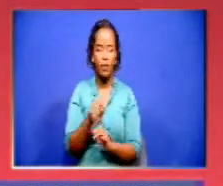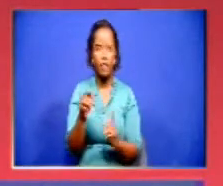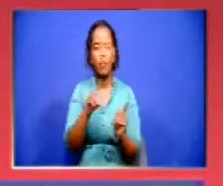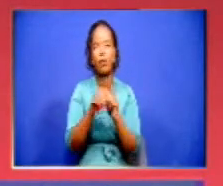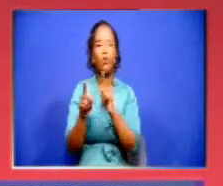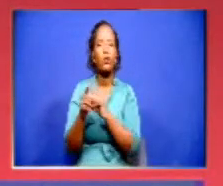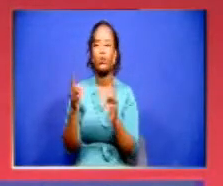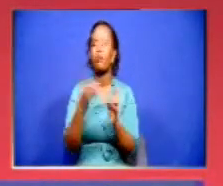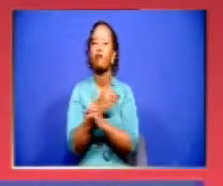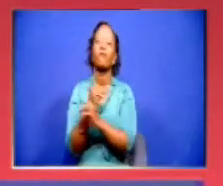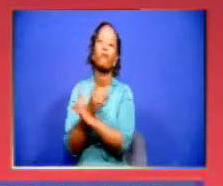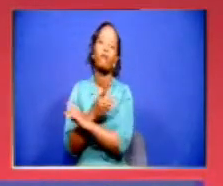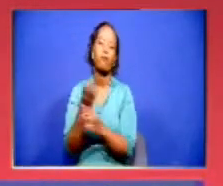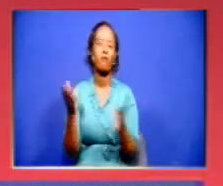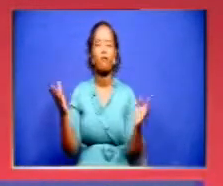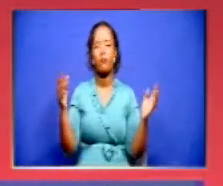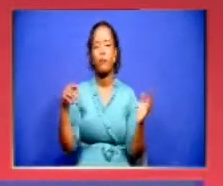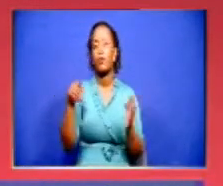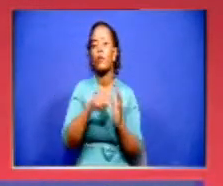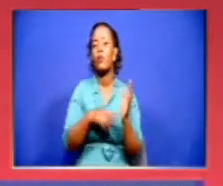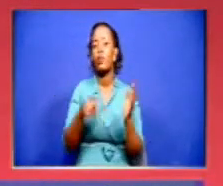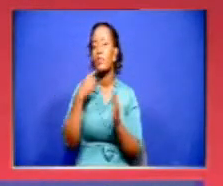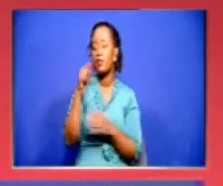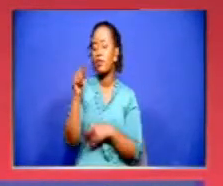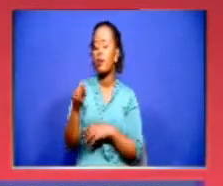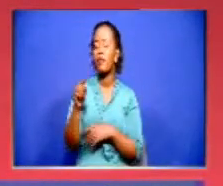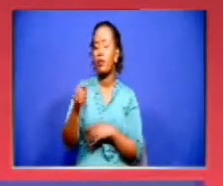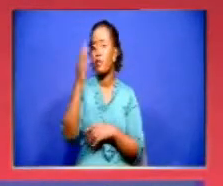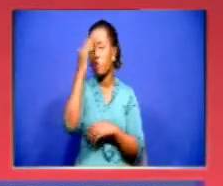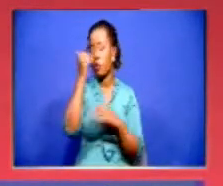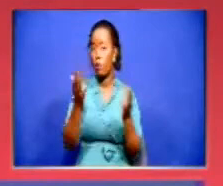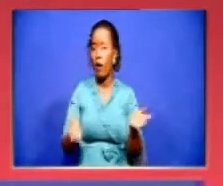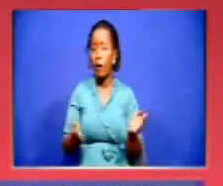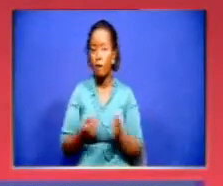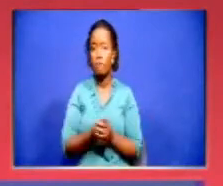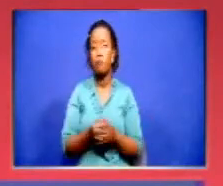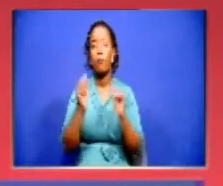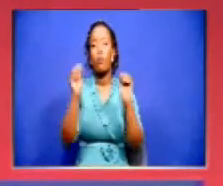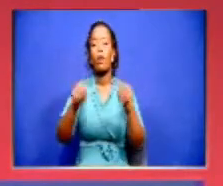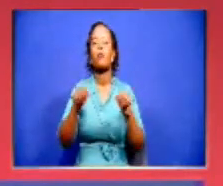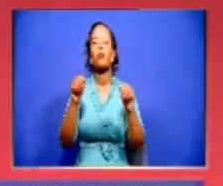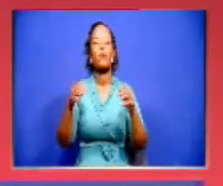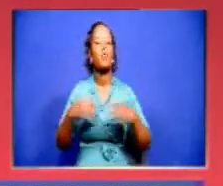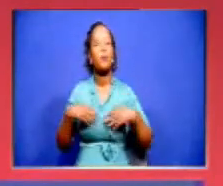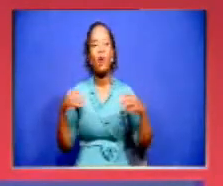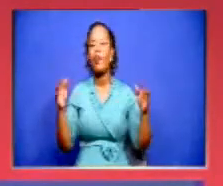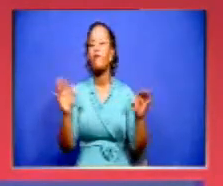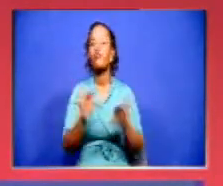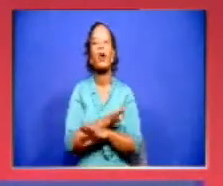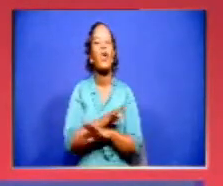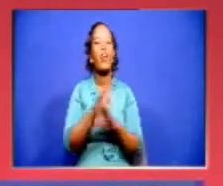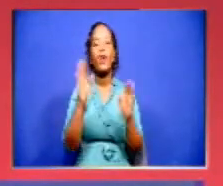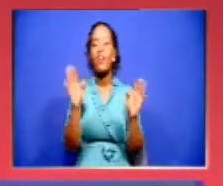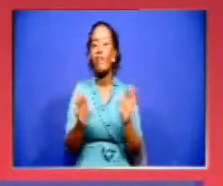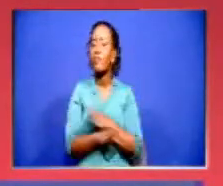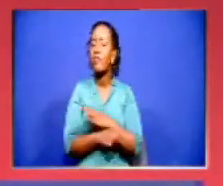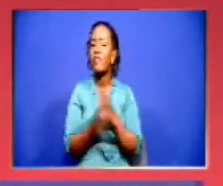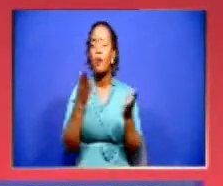etc. We are saying this because you may have everything that you may require in terms of